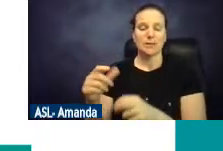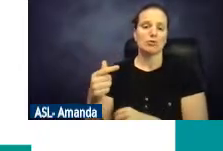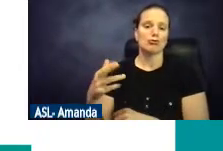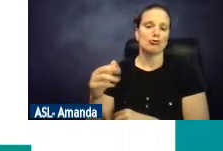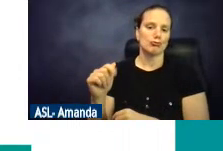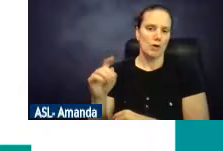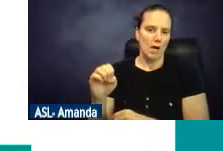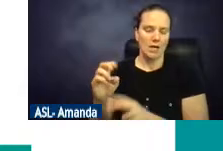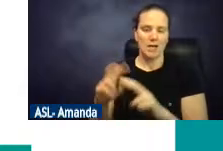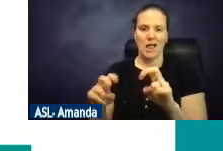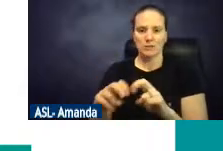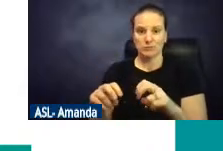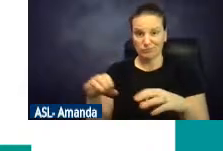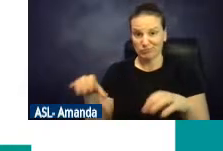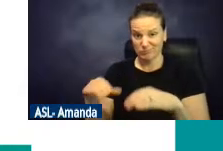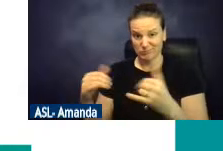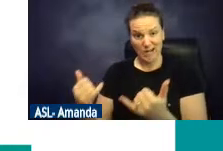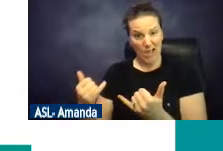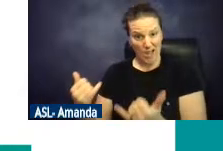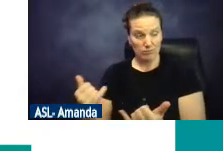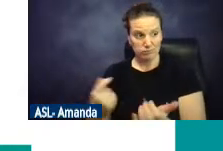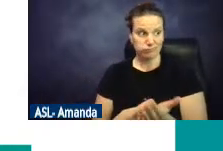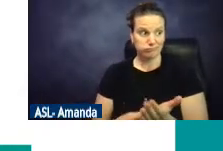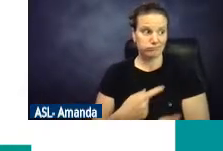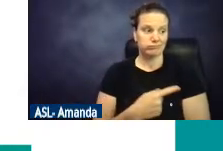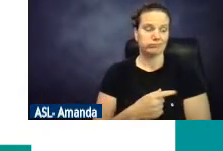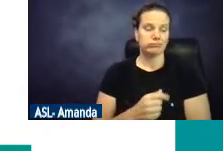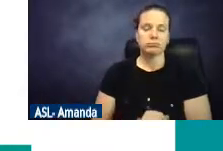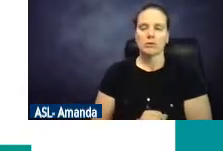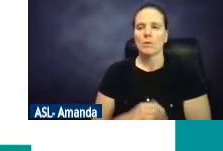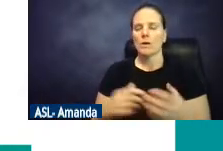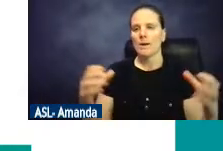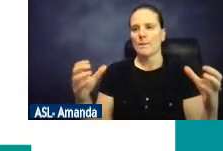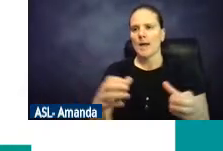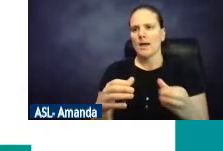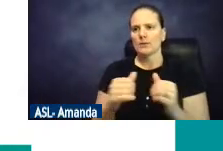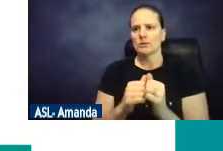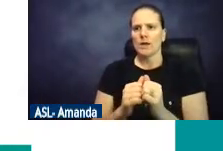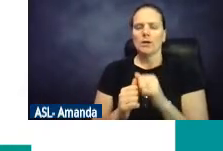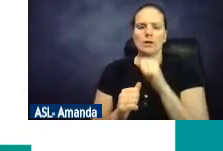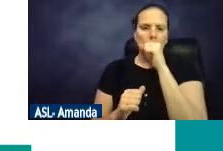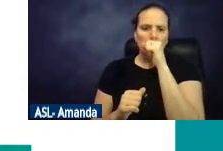being conducted as we speak, and they will come back together and